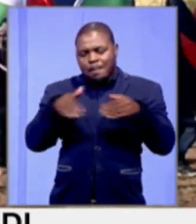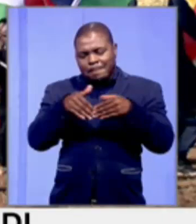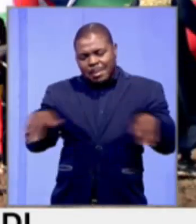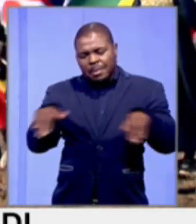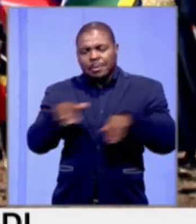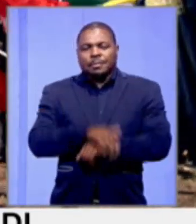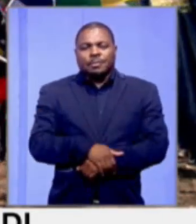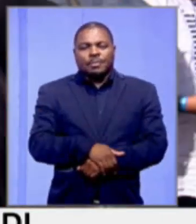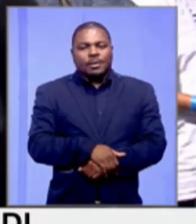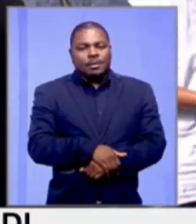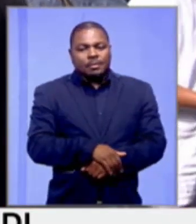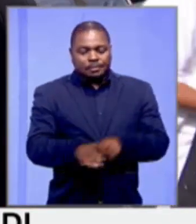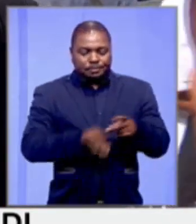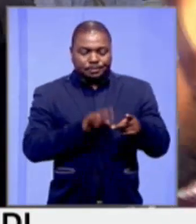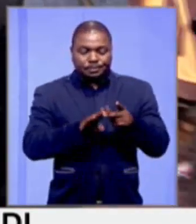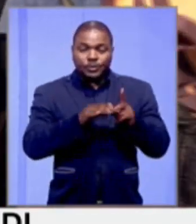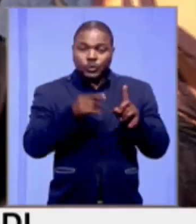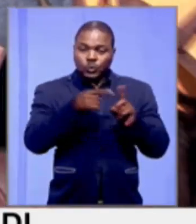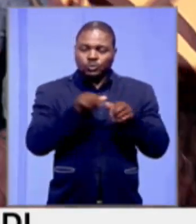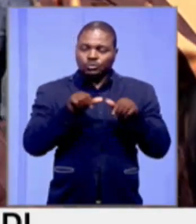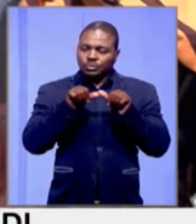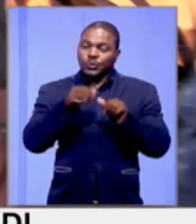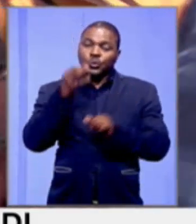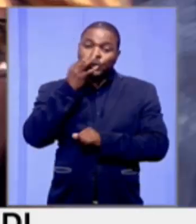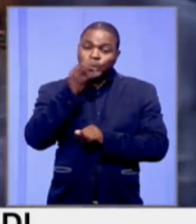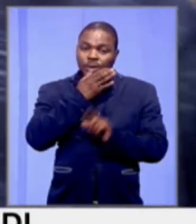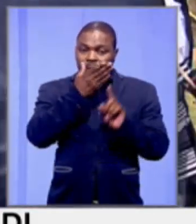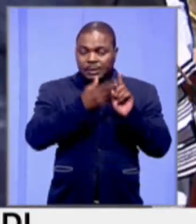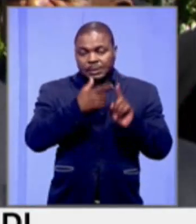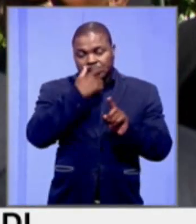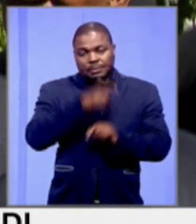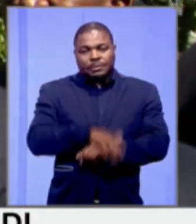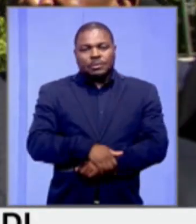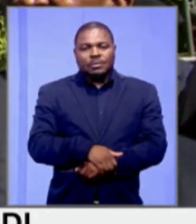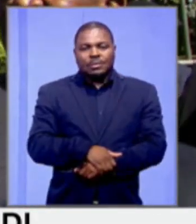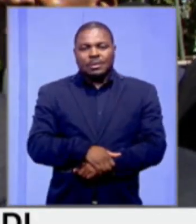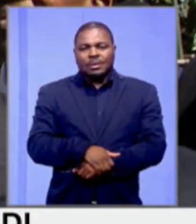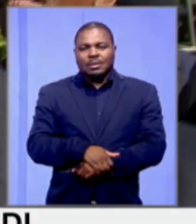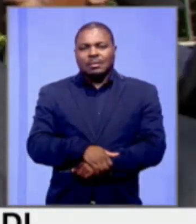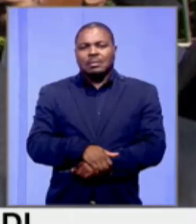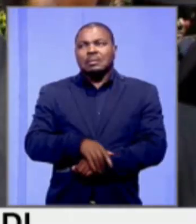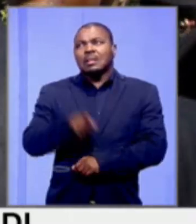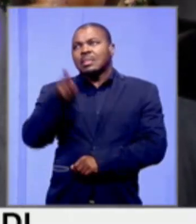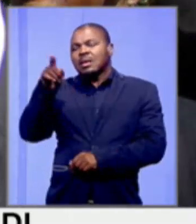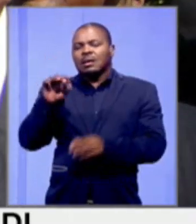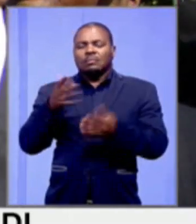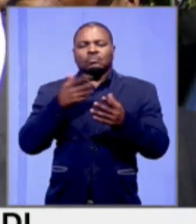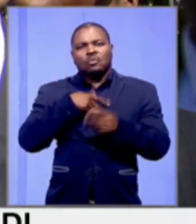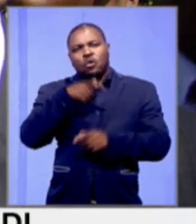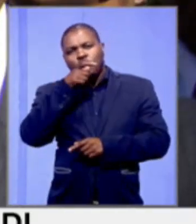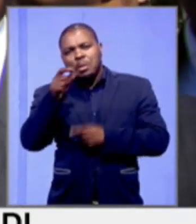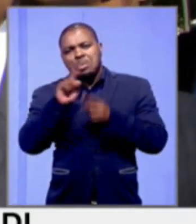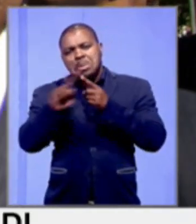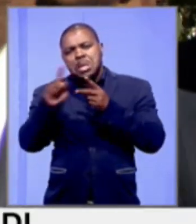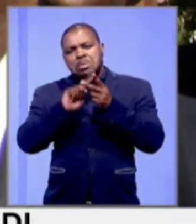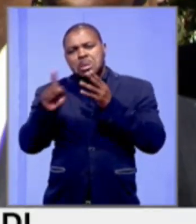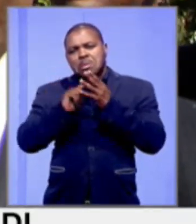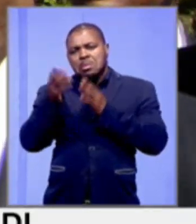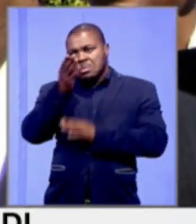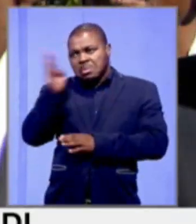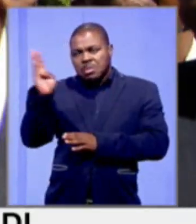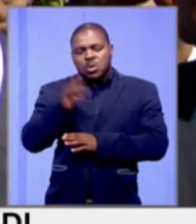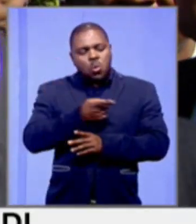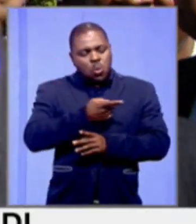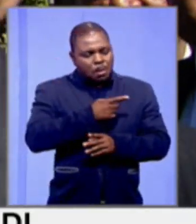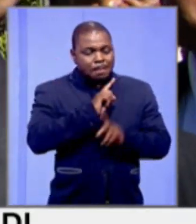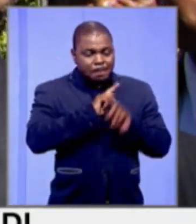pele Ramaphosa o buletse ka mokgwa o. They are making a number of statements, but we remain